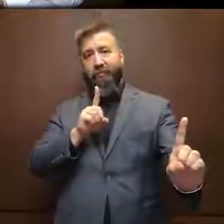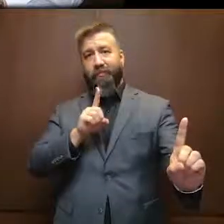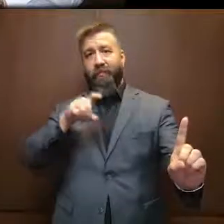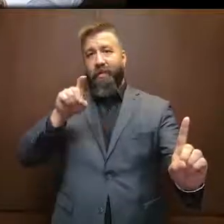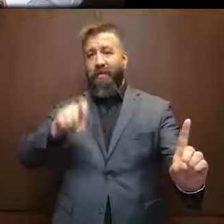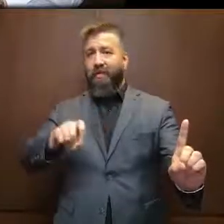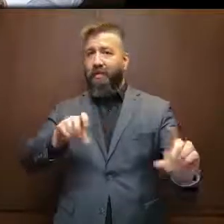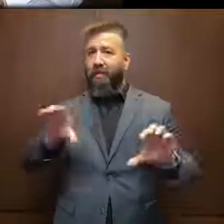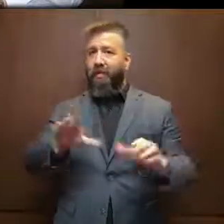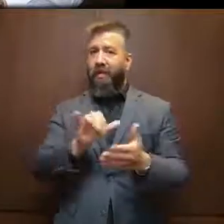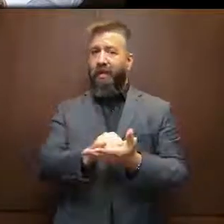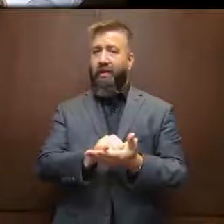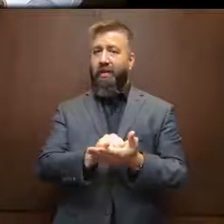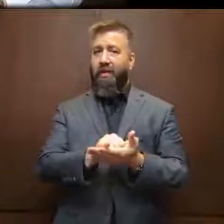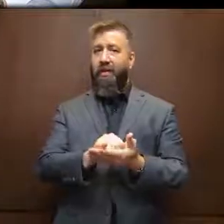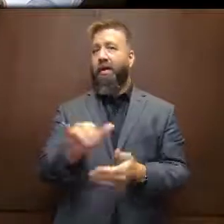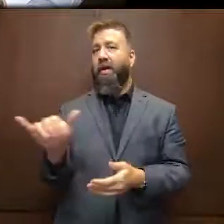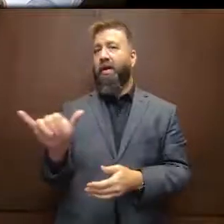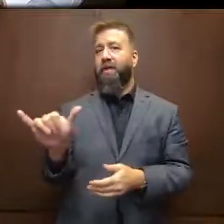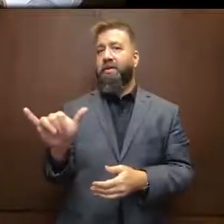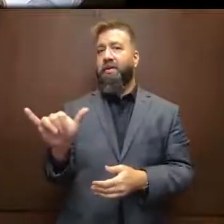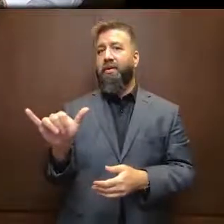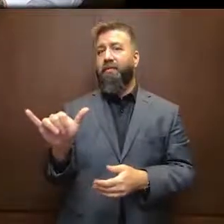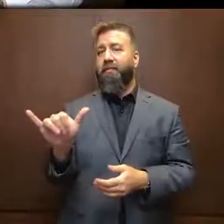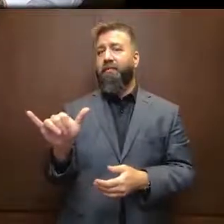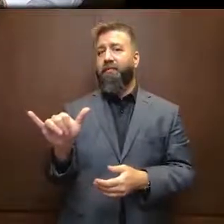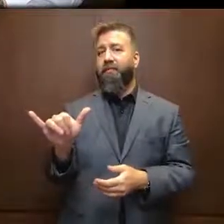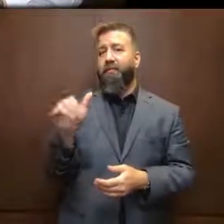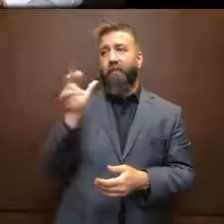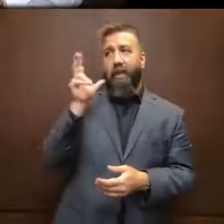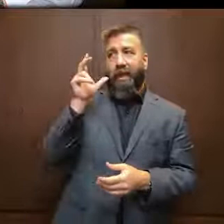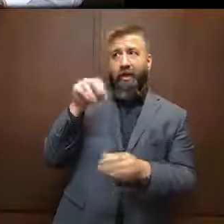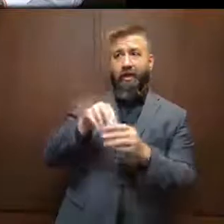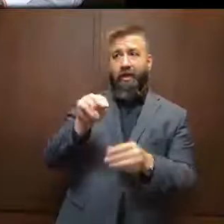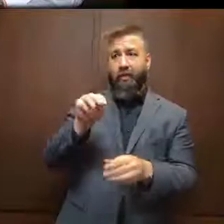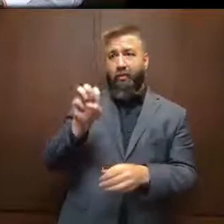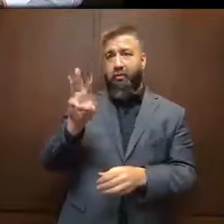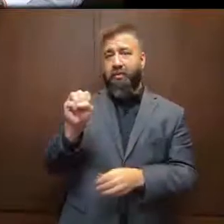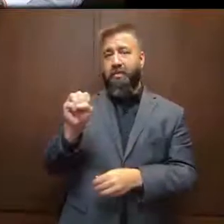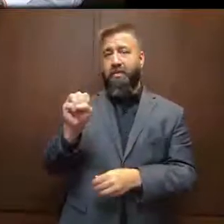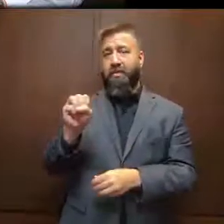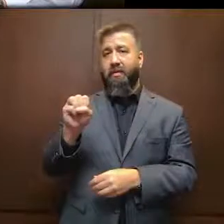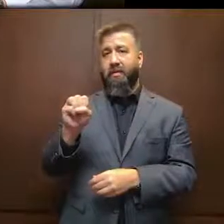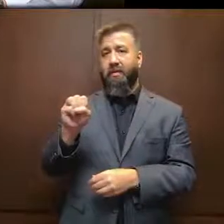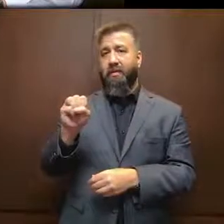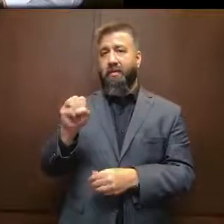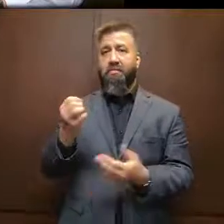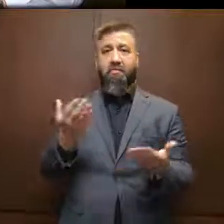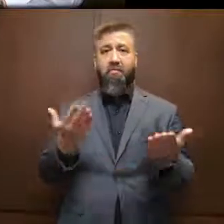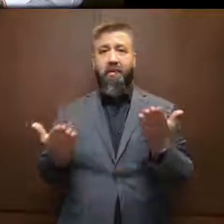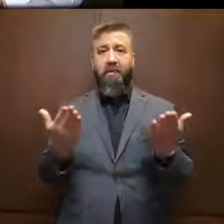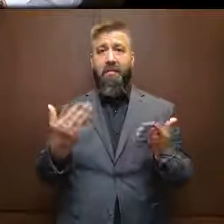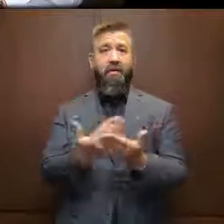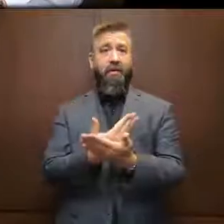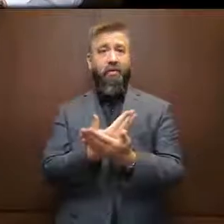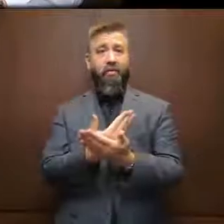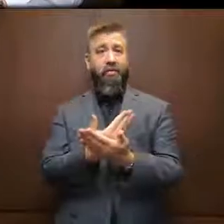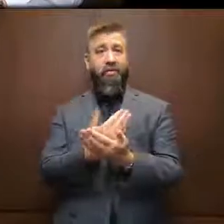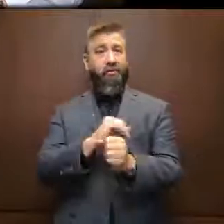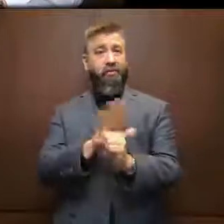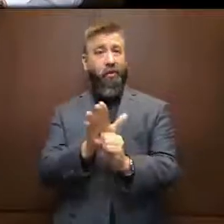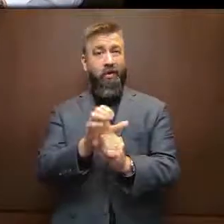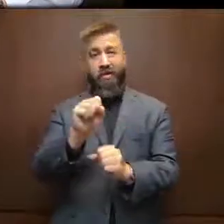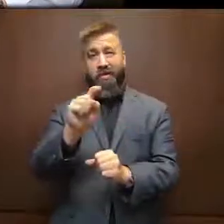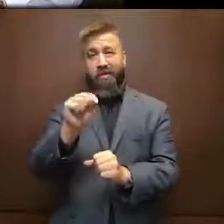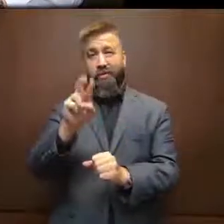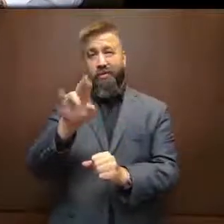to get there. We're also hearing in the news that perhaps this new strain of virus is